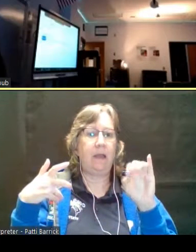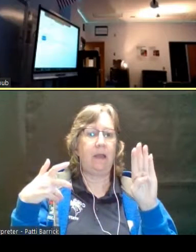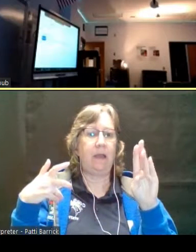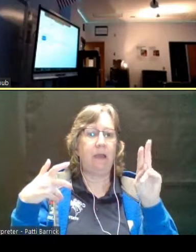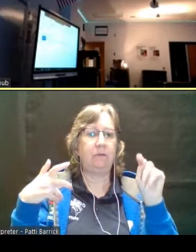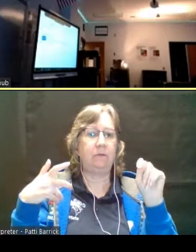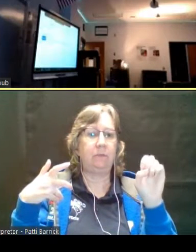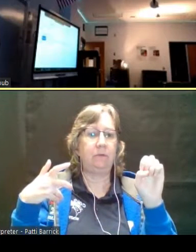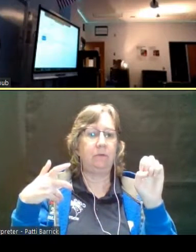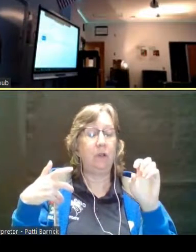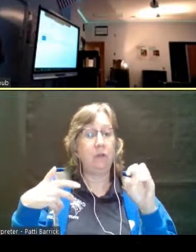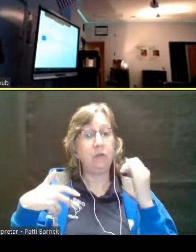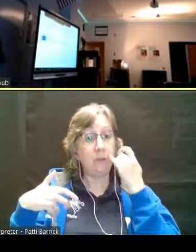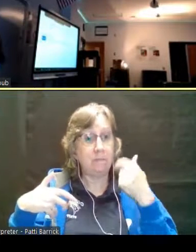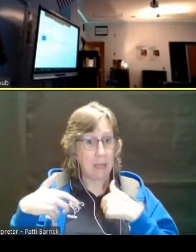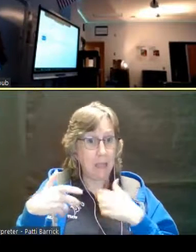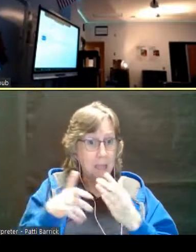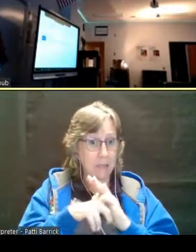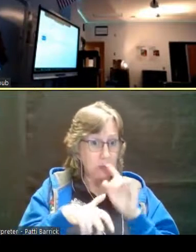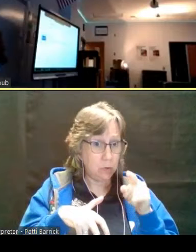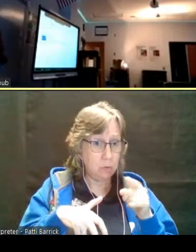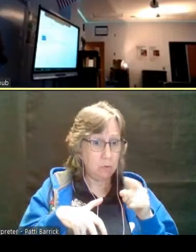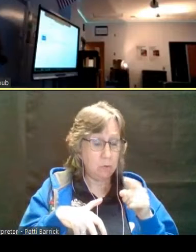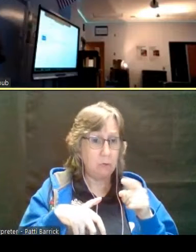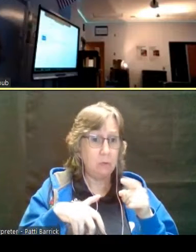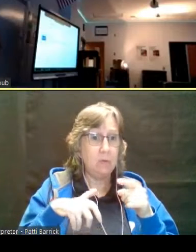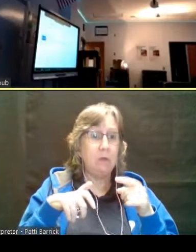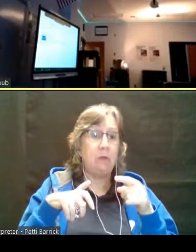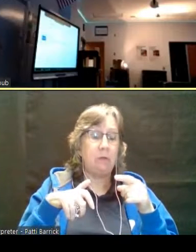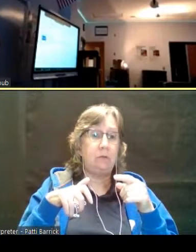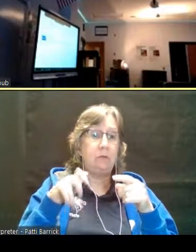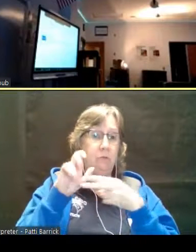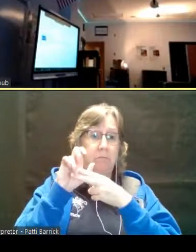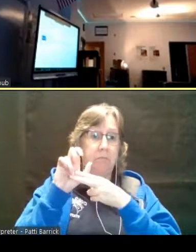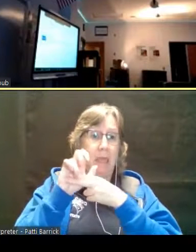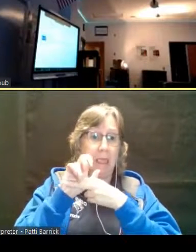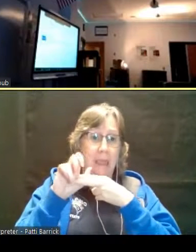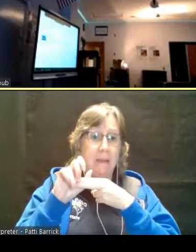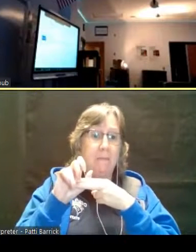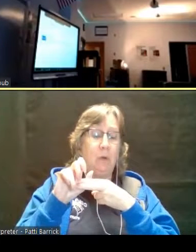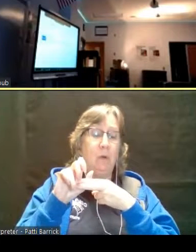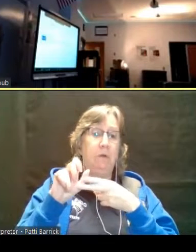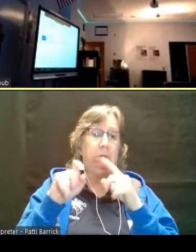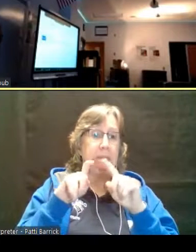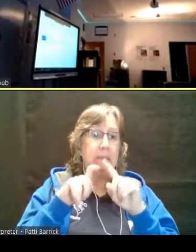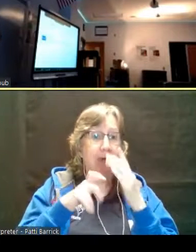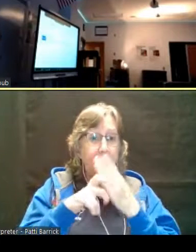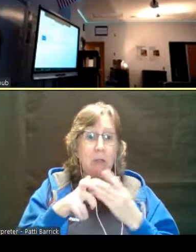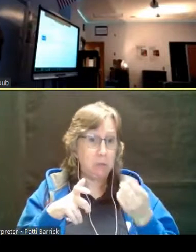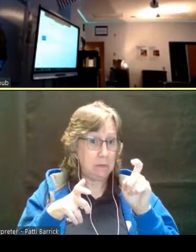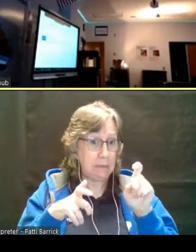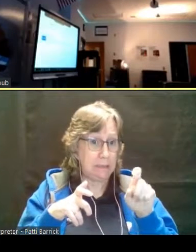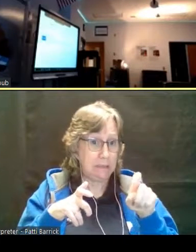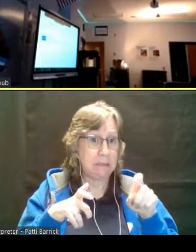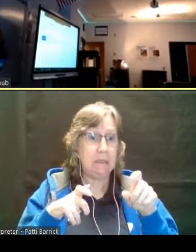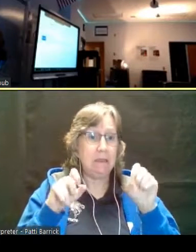So if I ask you to identify the different pieces, again, no multiple choice on these. You gotta tell me what these different pieces are.